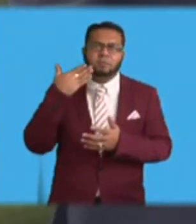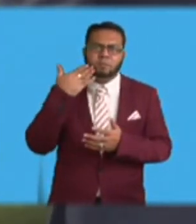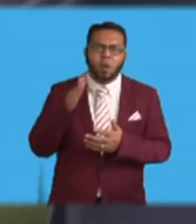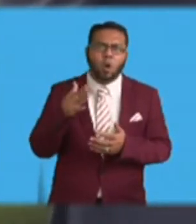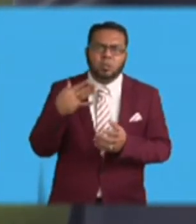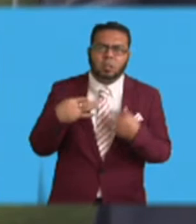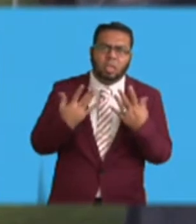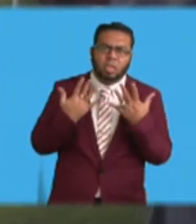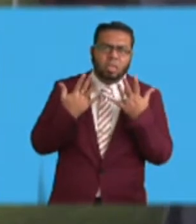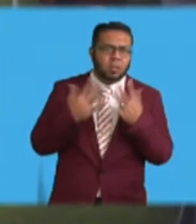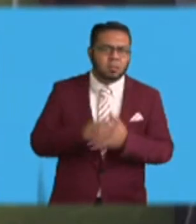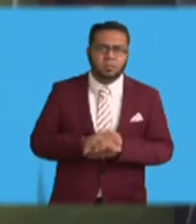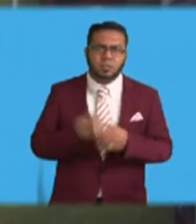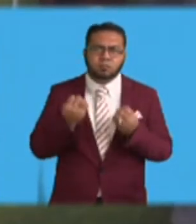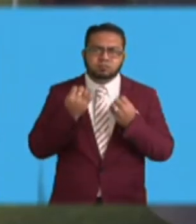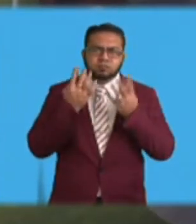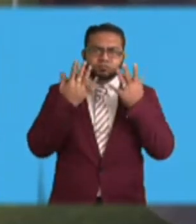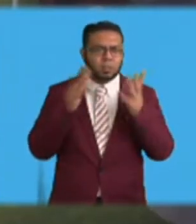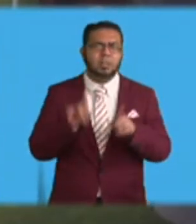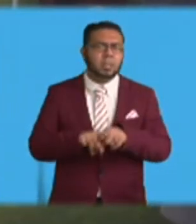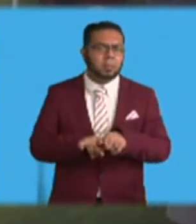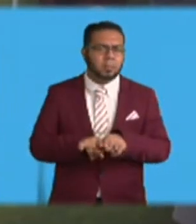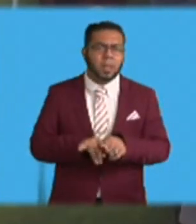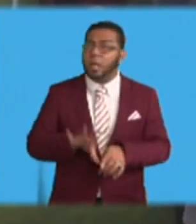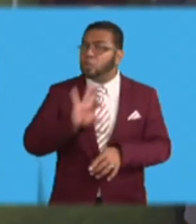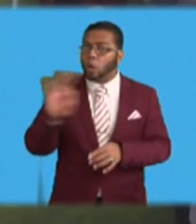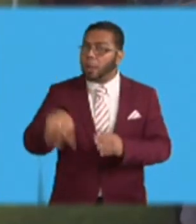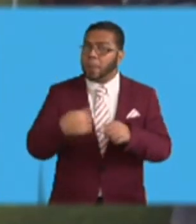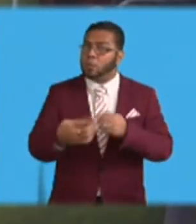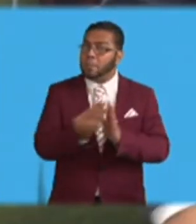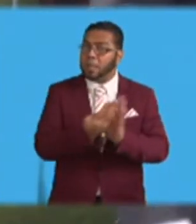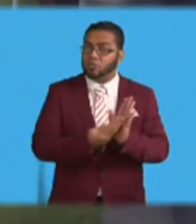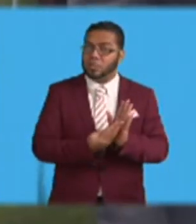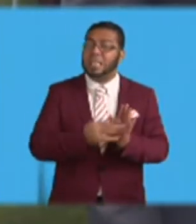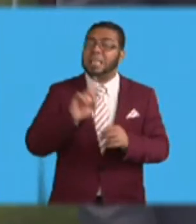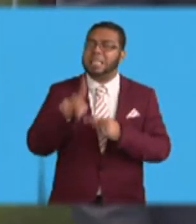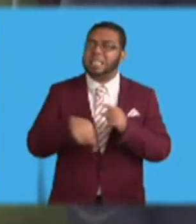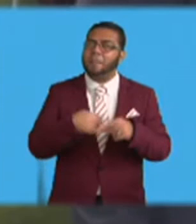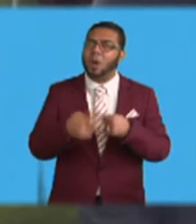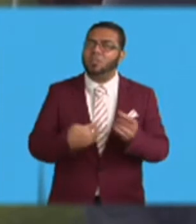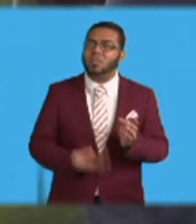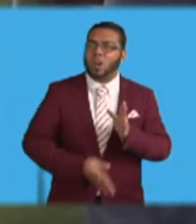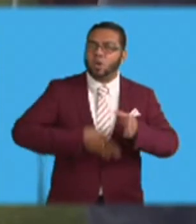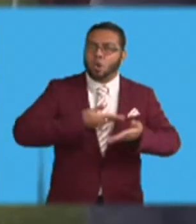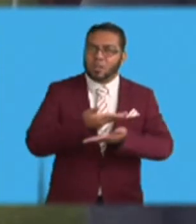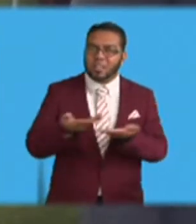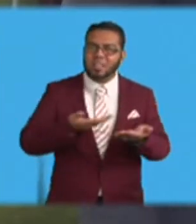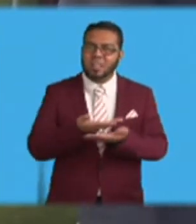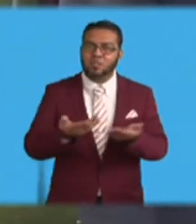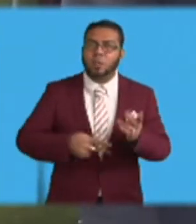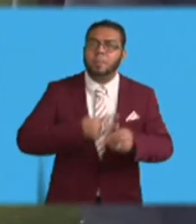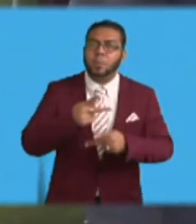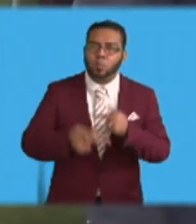Speaker, it's not about the budget per se. It's not about the budget, Madam Speaker. It's about the consultation process.